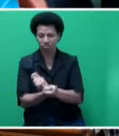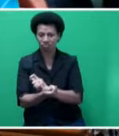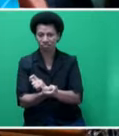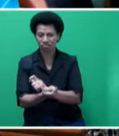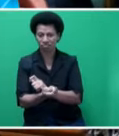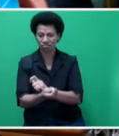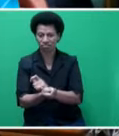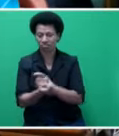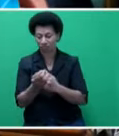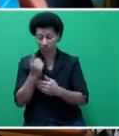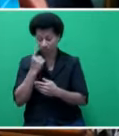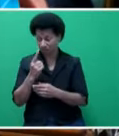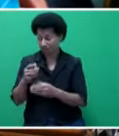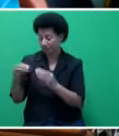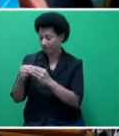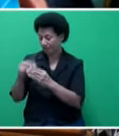The banks can,